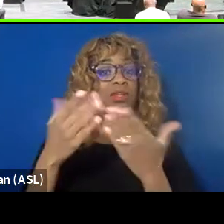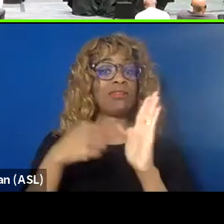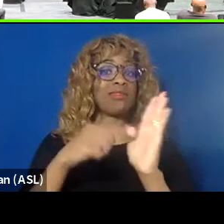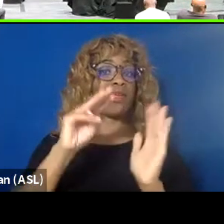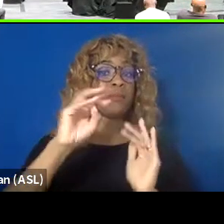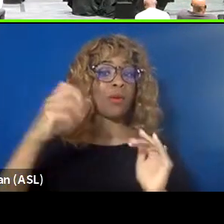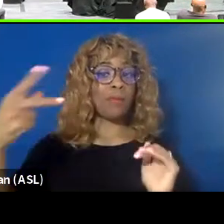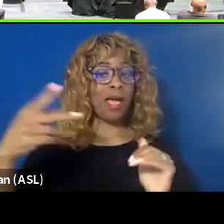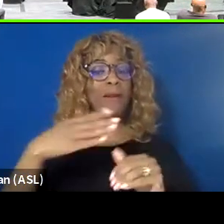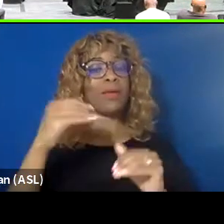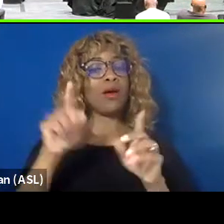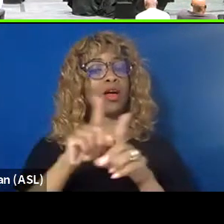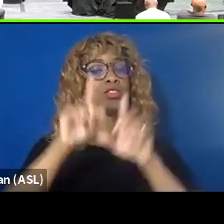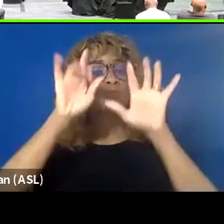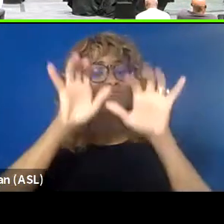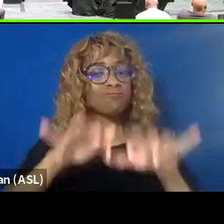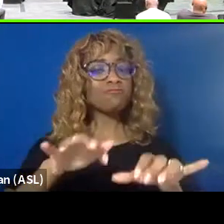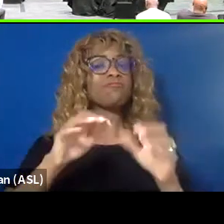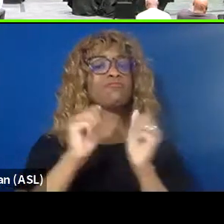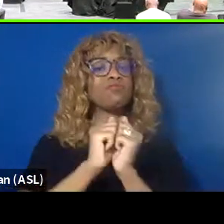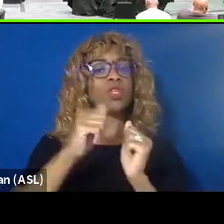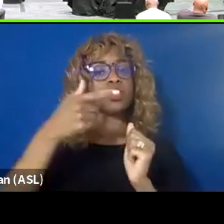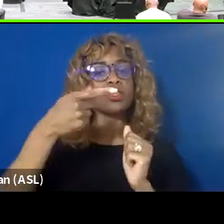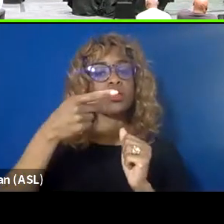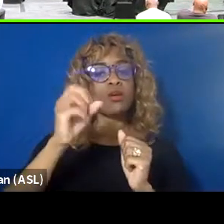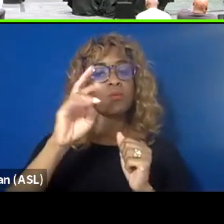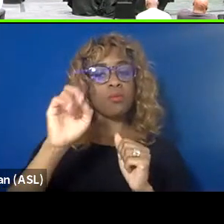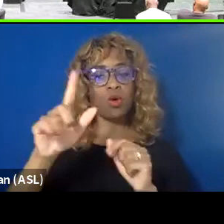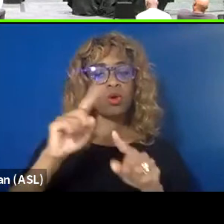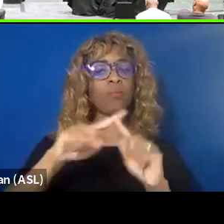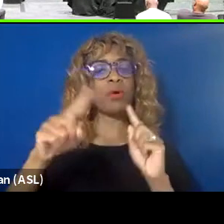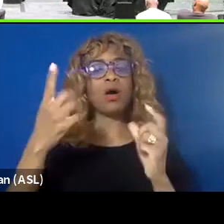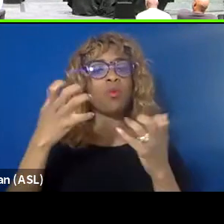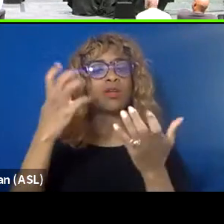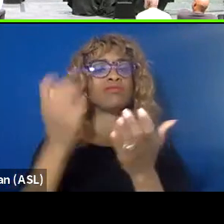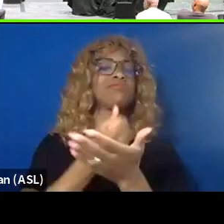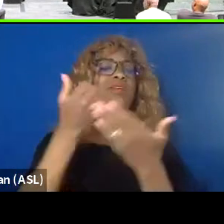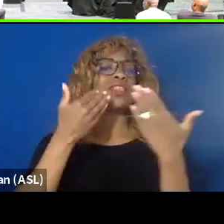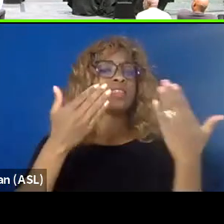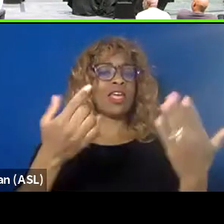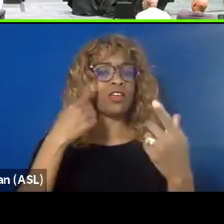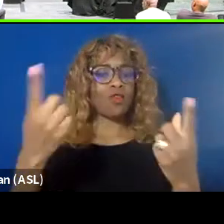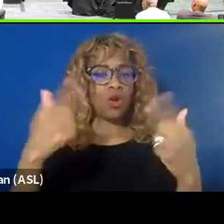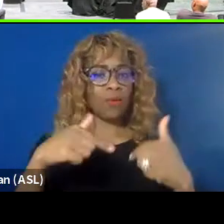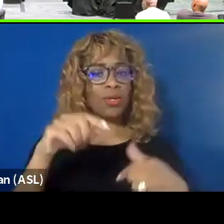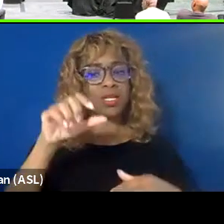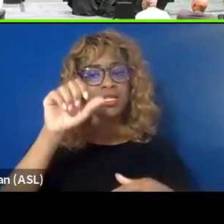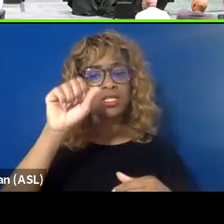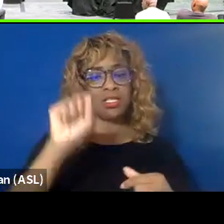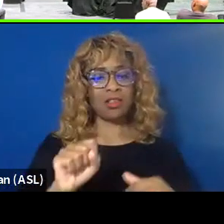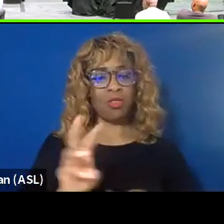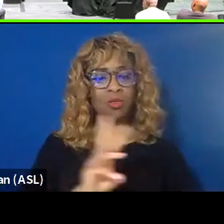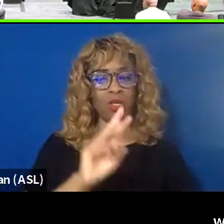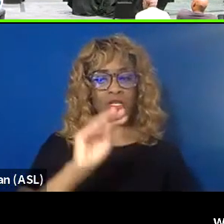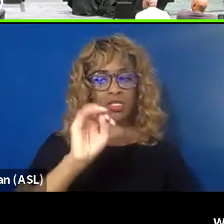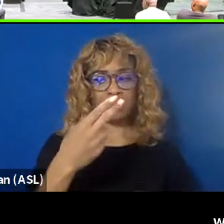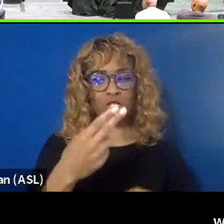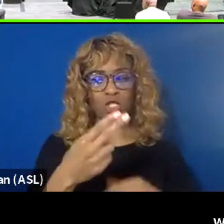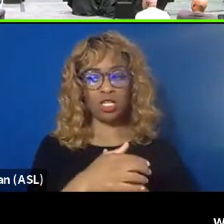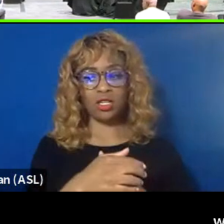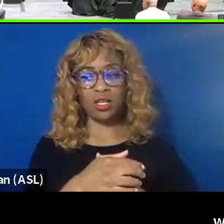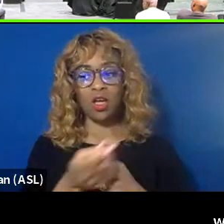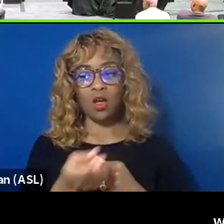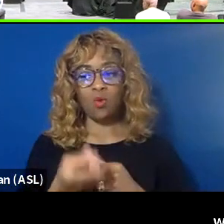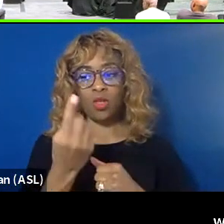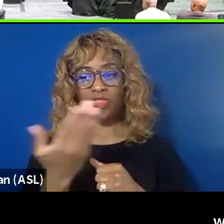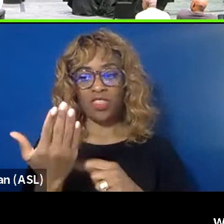submitted written testimony through the portal as well. But I did want to take an opportunity to thank you all for coming to Southwest Michigan. One of the themes